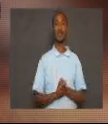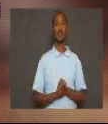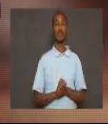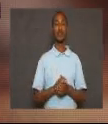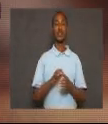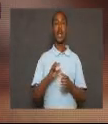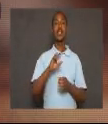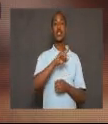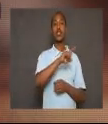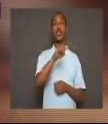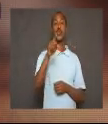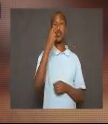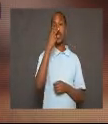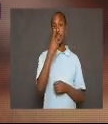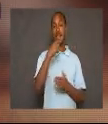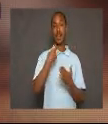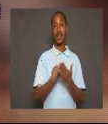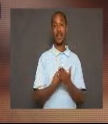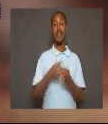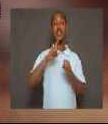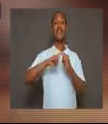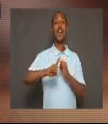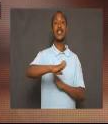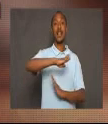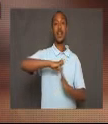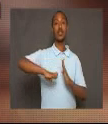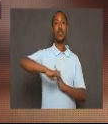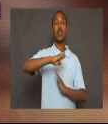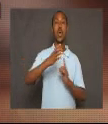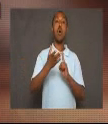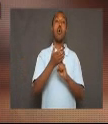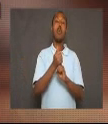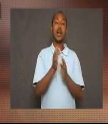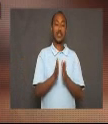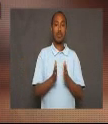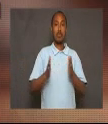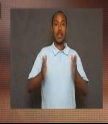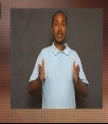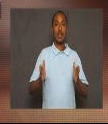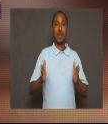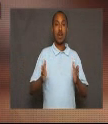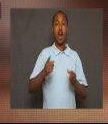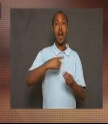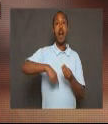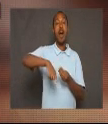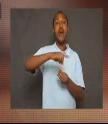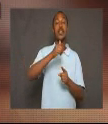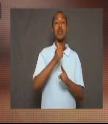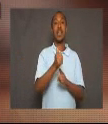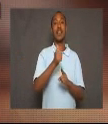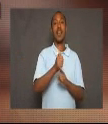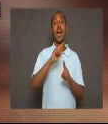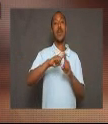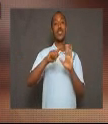As you see here, the valence electrons occupy space all around the metal